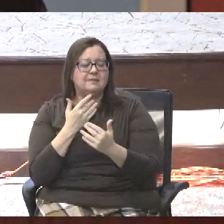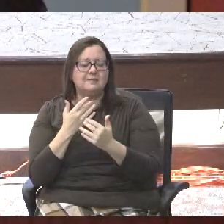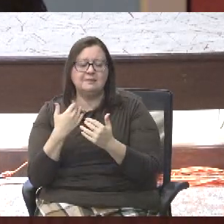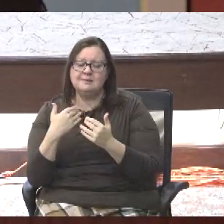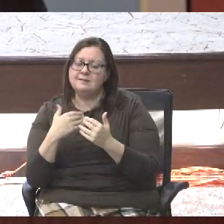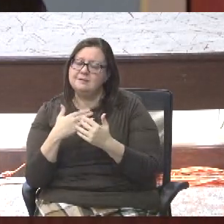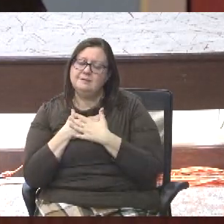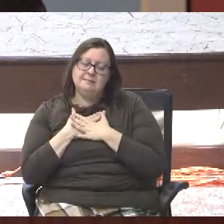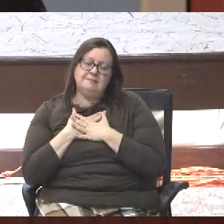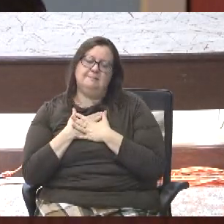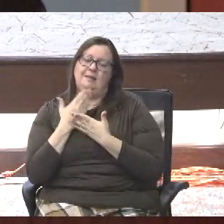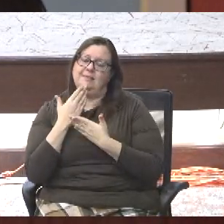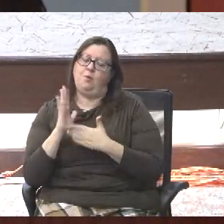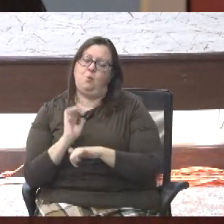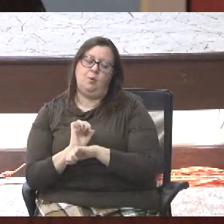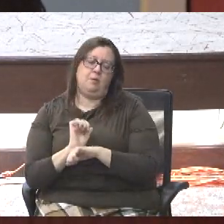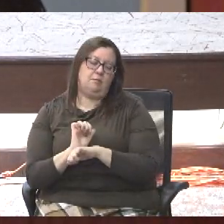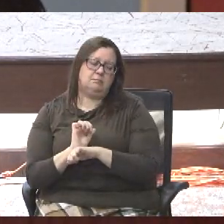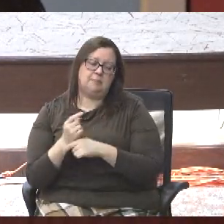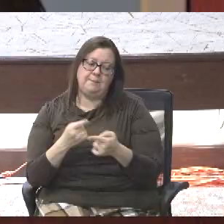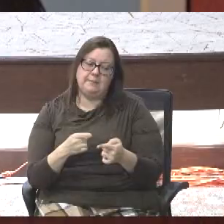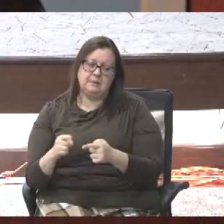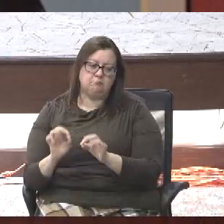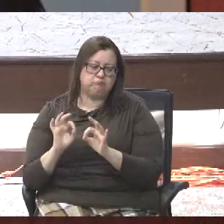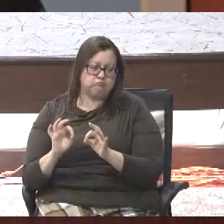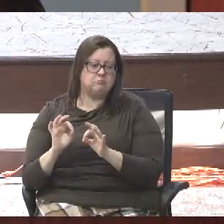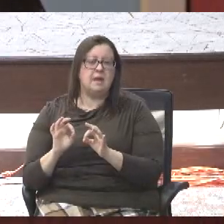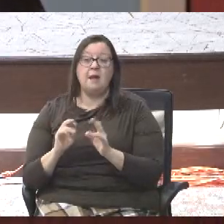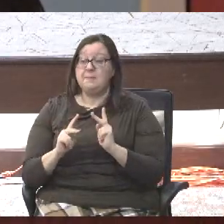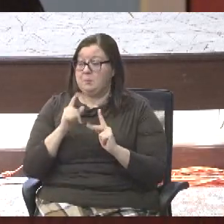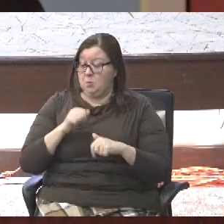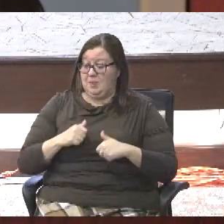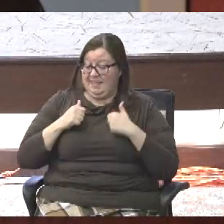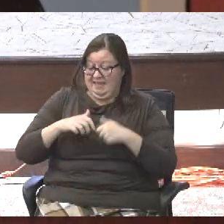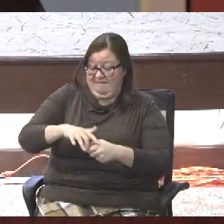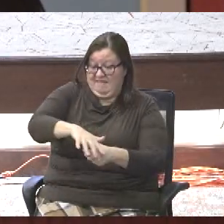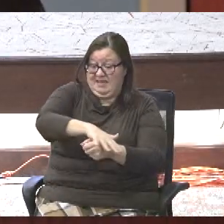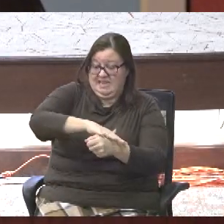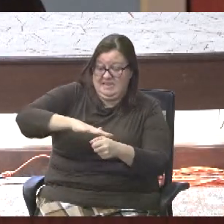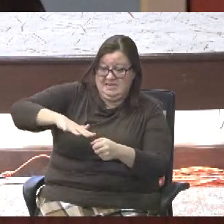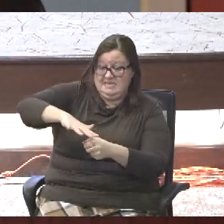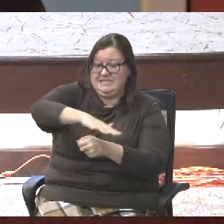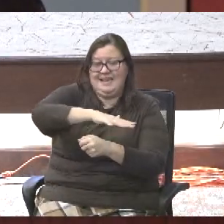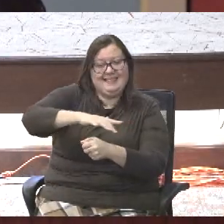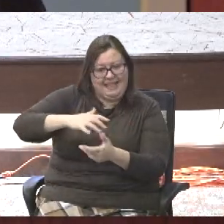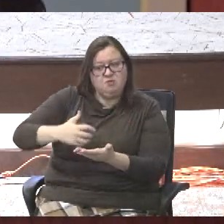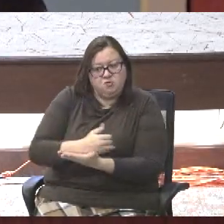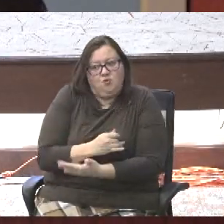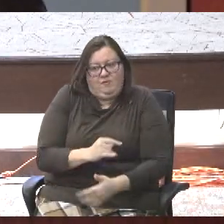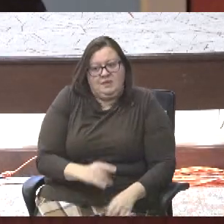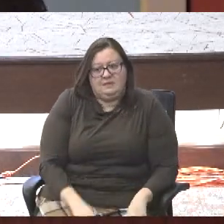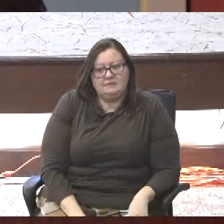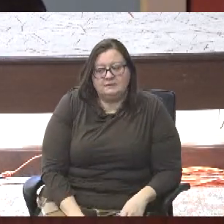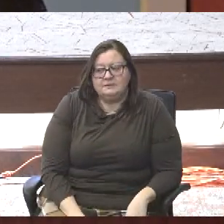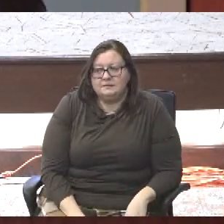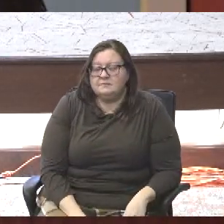continually grateful for the work that is happening, because our residents and our community deserves this.